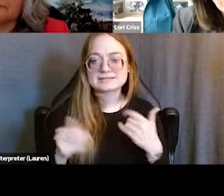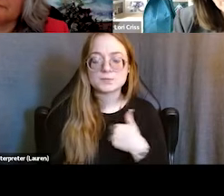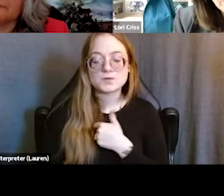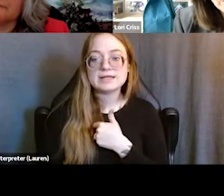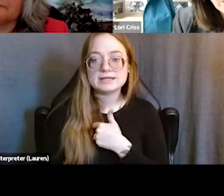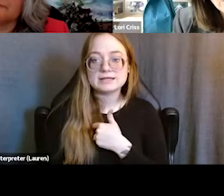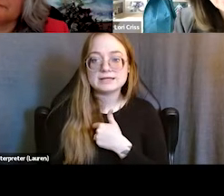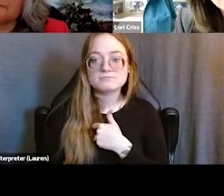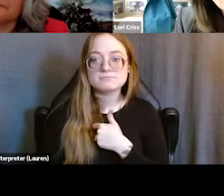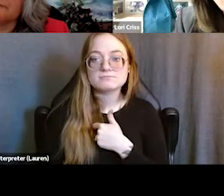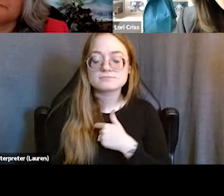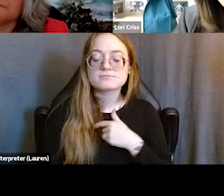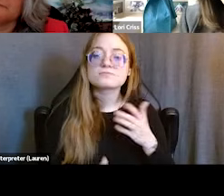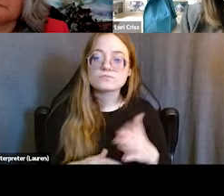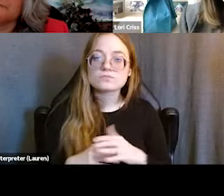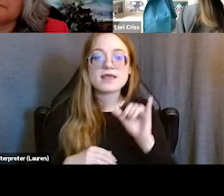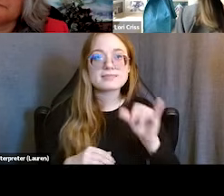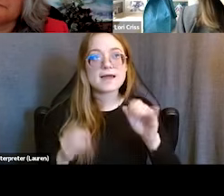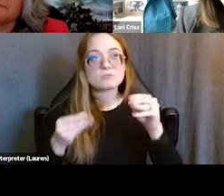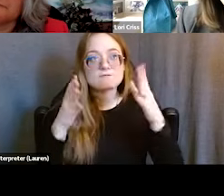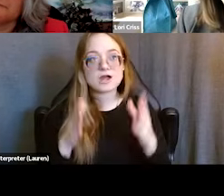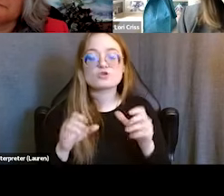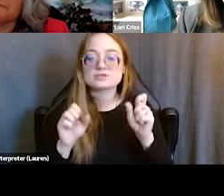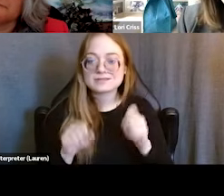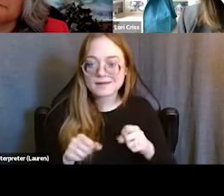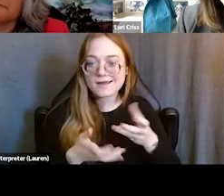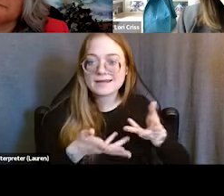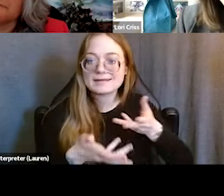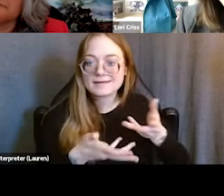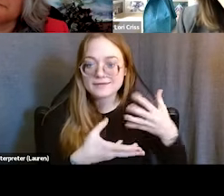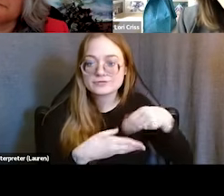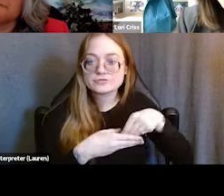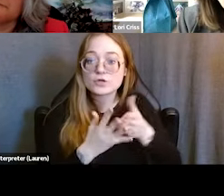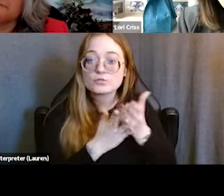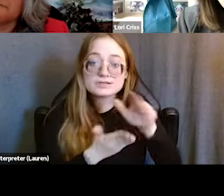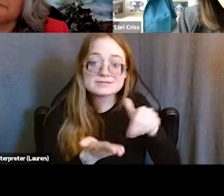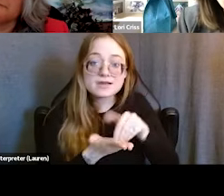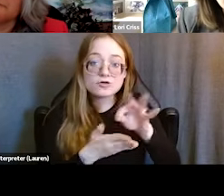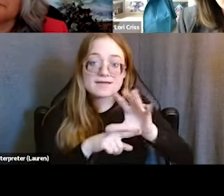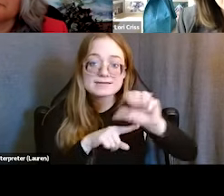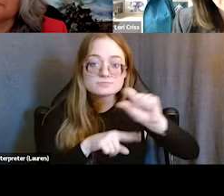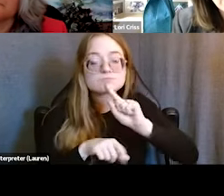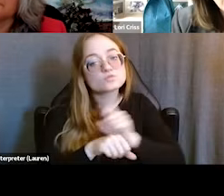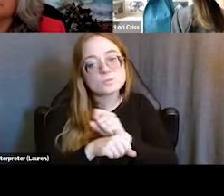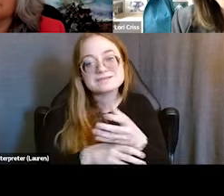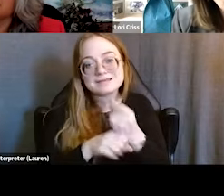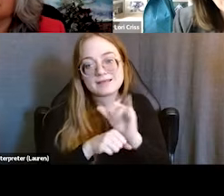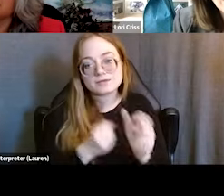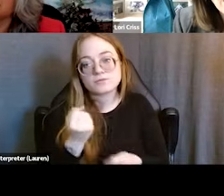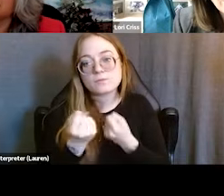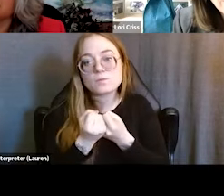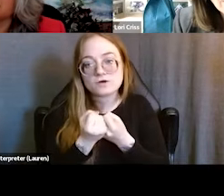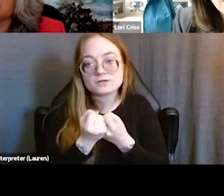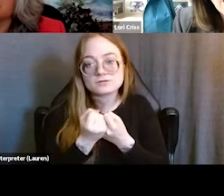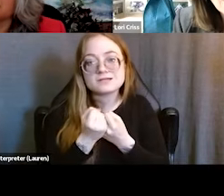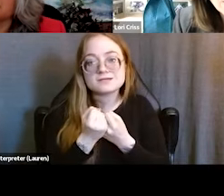that families or that the providers can engage in through this Center of Excellence to truly get the support that they need in lifting